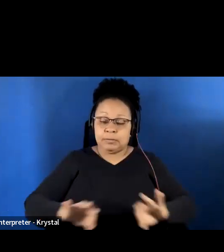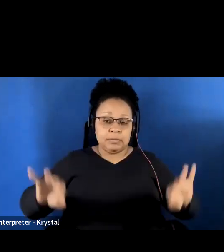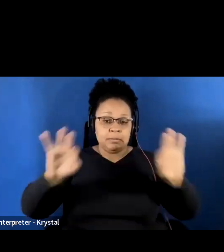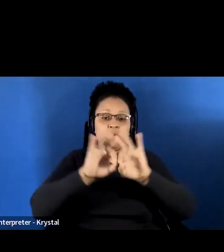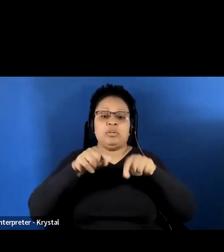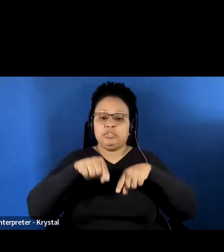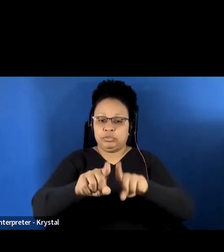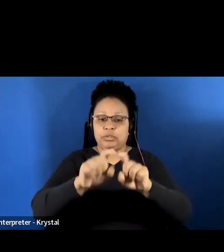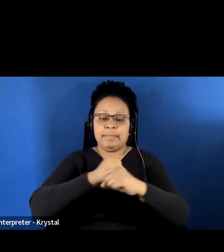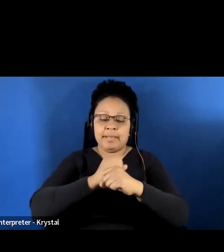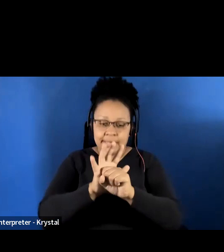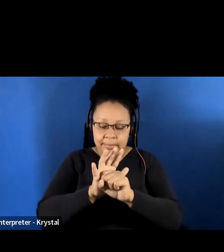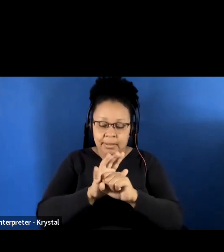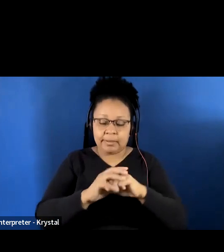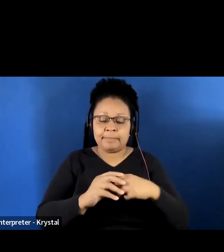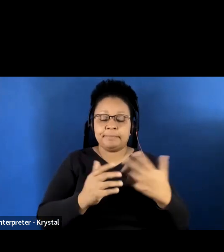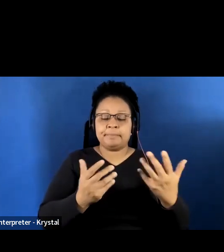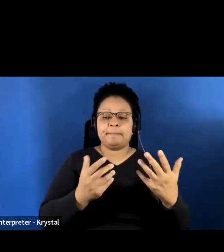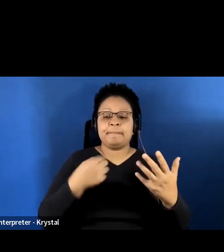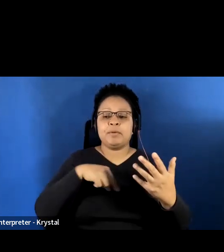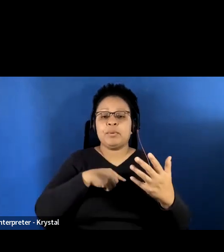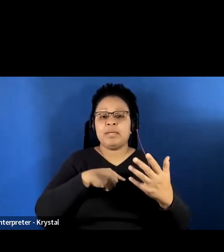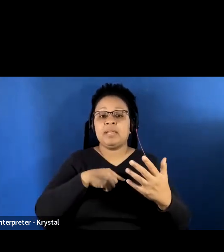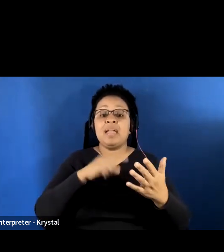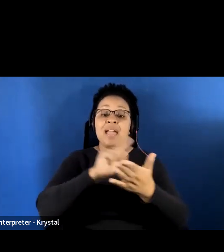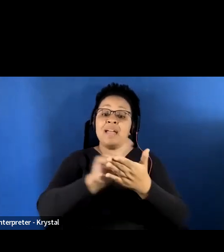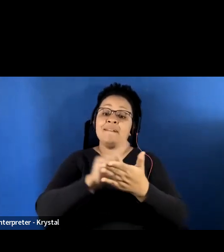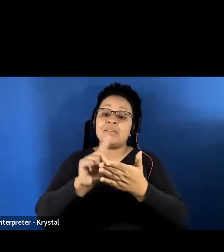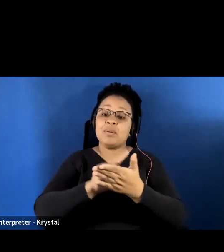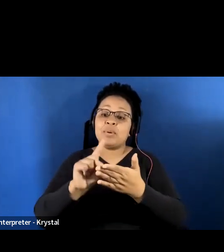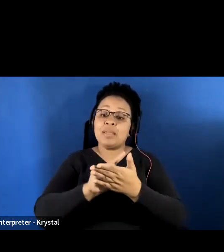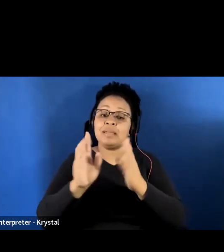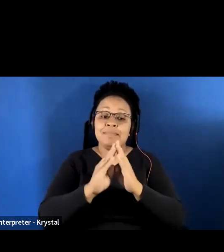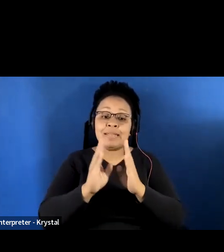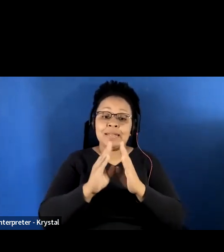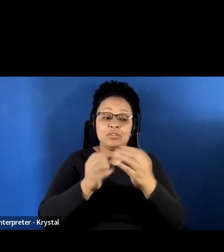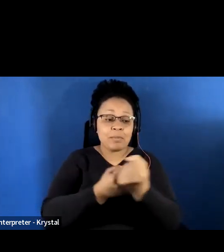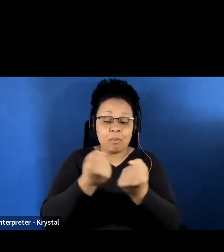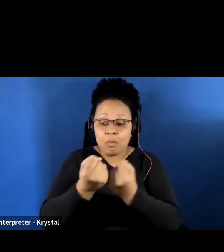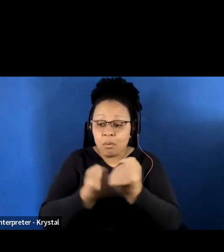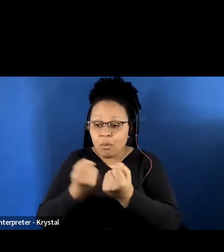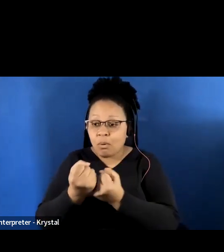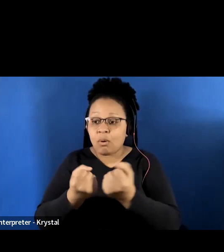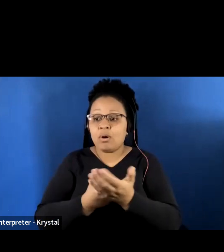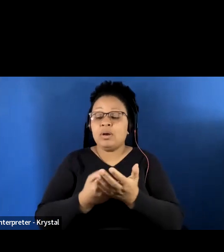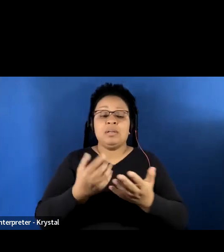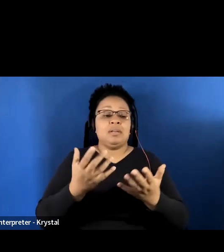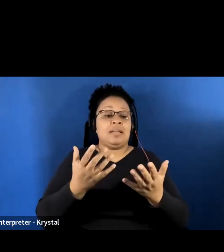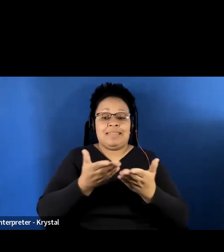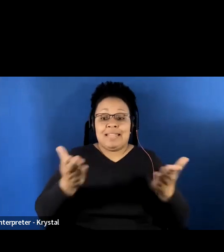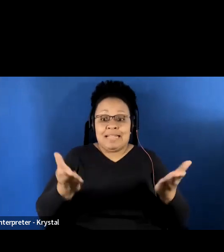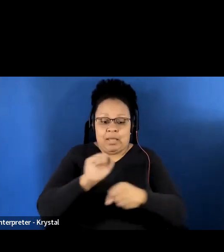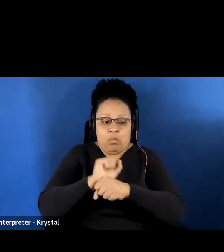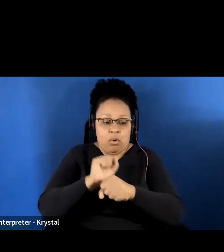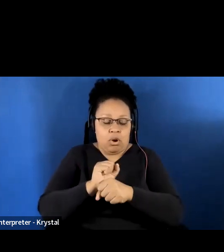during the pandemic. We met weekly to support each other, to share practices and